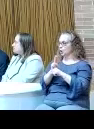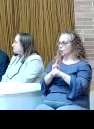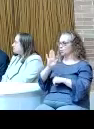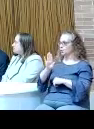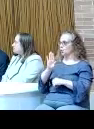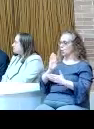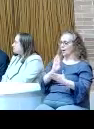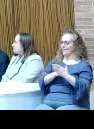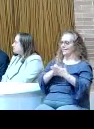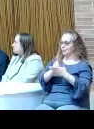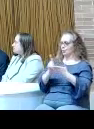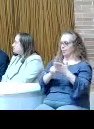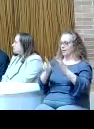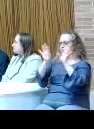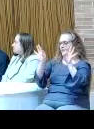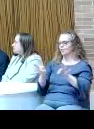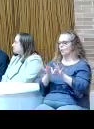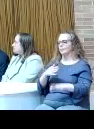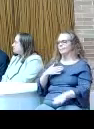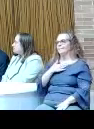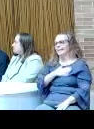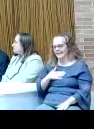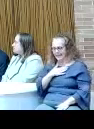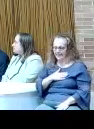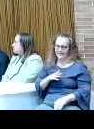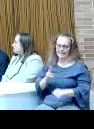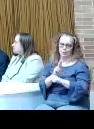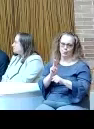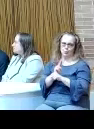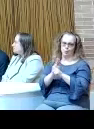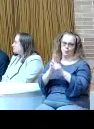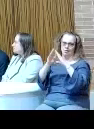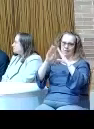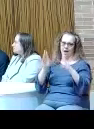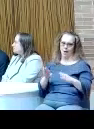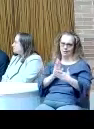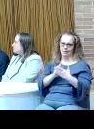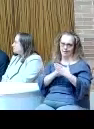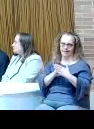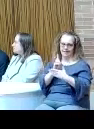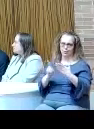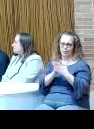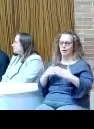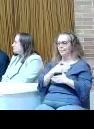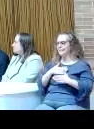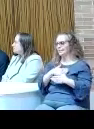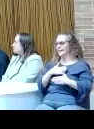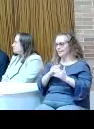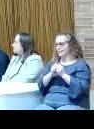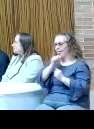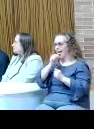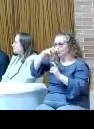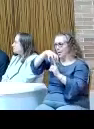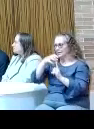disclosure forms please use your your housing and anti-discrimination forms please pretty pleased with ice cream on